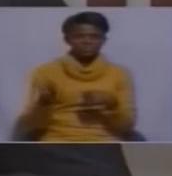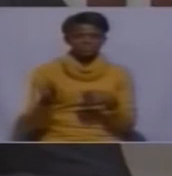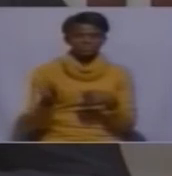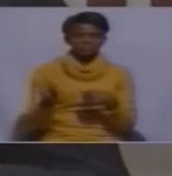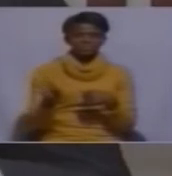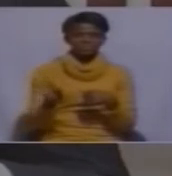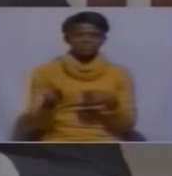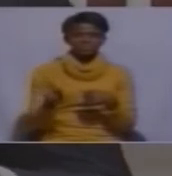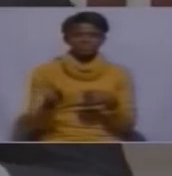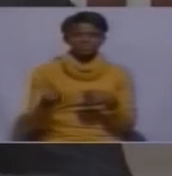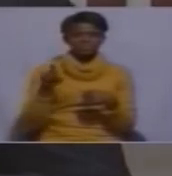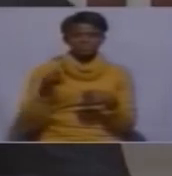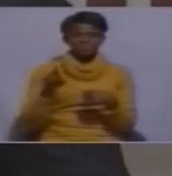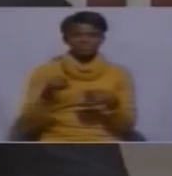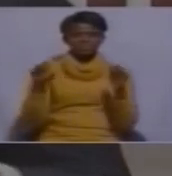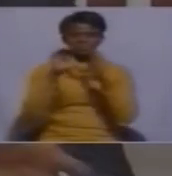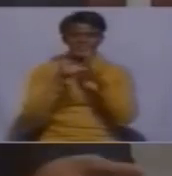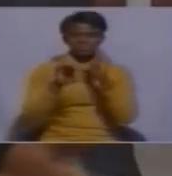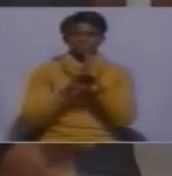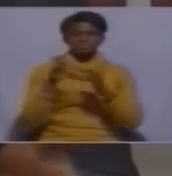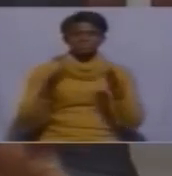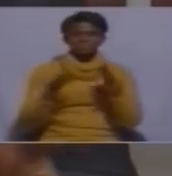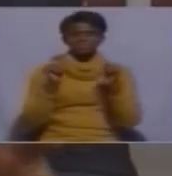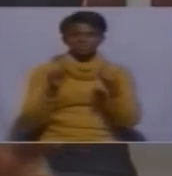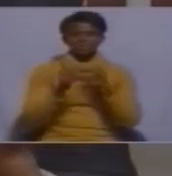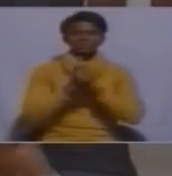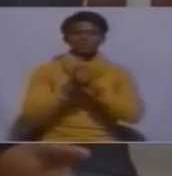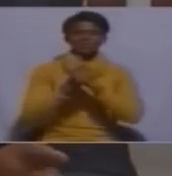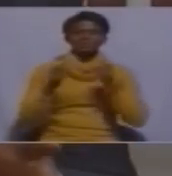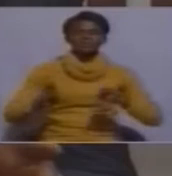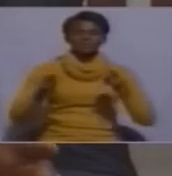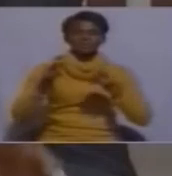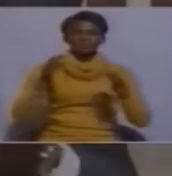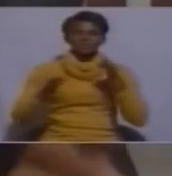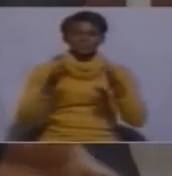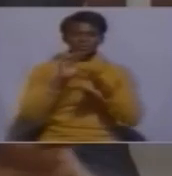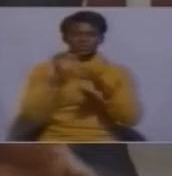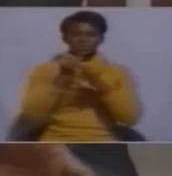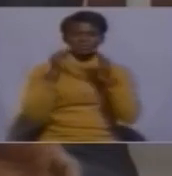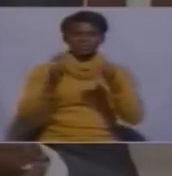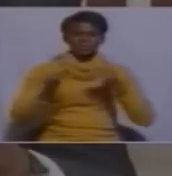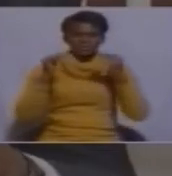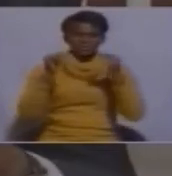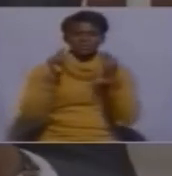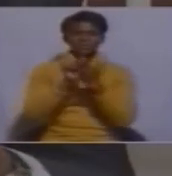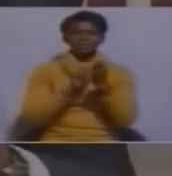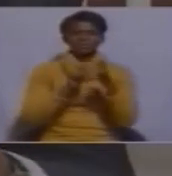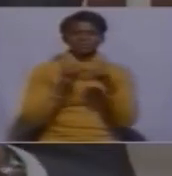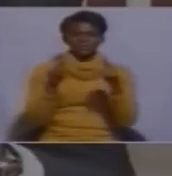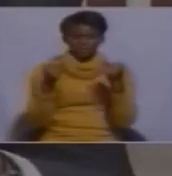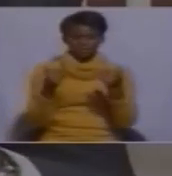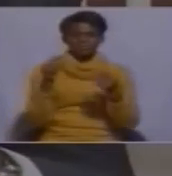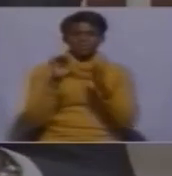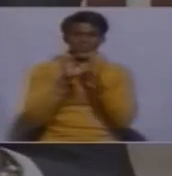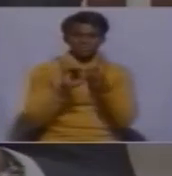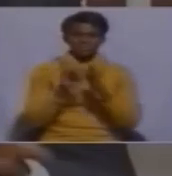maybe, which would have required the Constitutional Court to be dealt with, it will be dealt with by the High Court or by the Constitutional Court, by the Supreme Court. But as of now, since the Constitutional Court is not